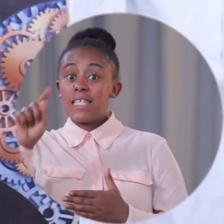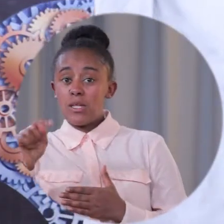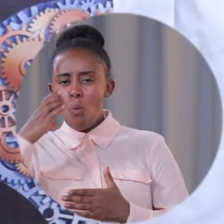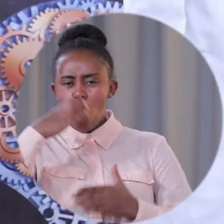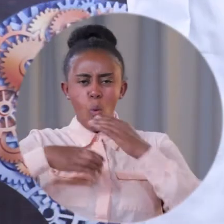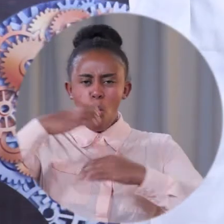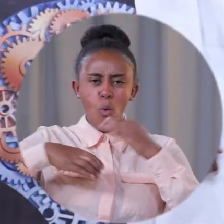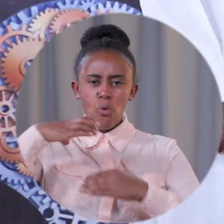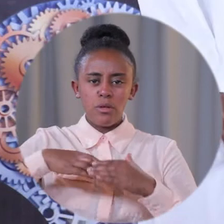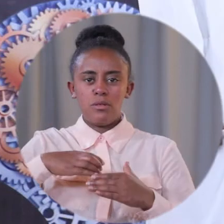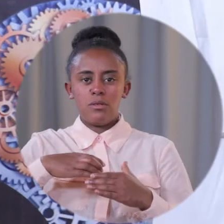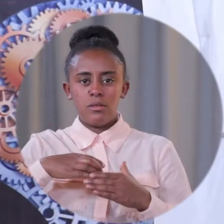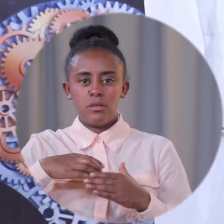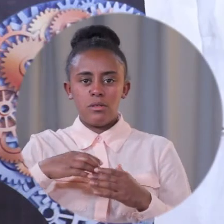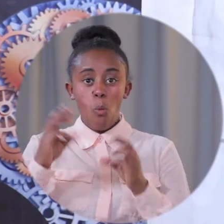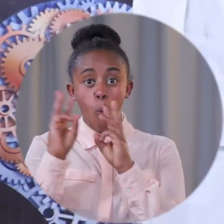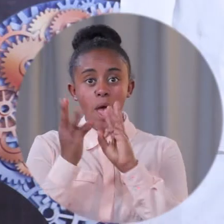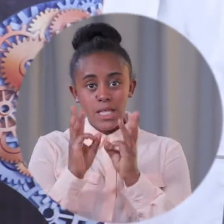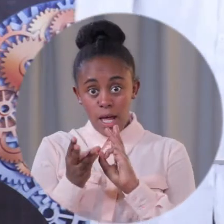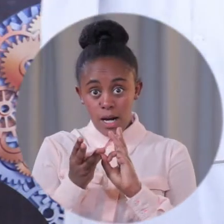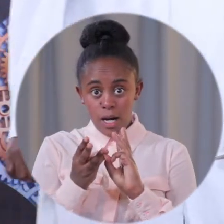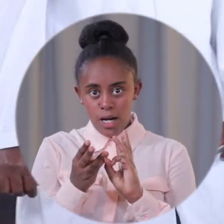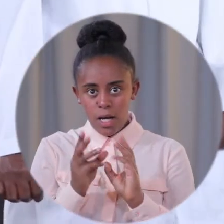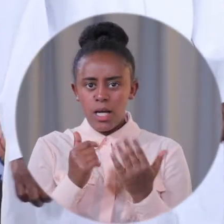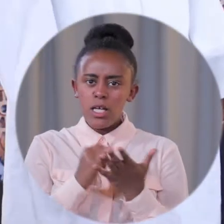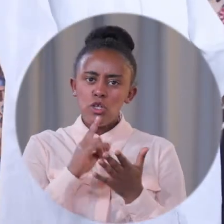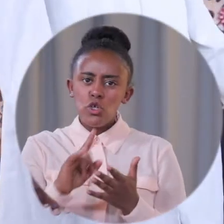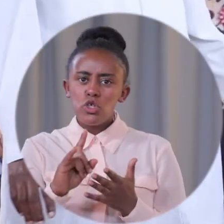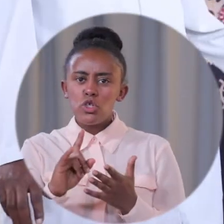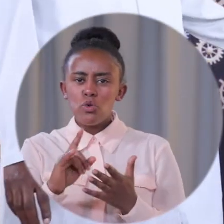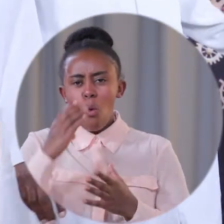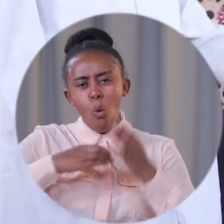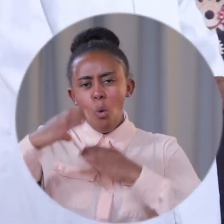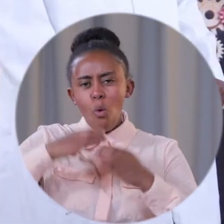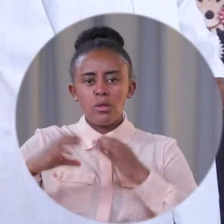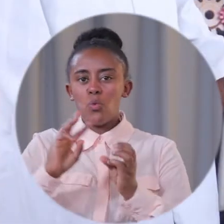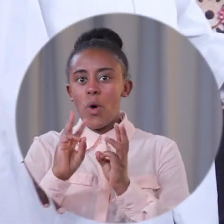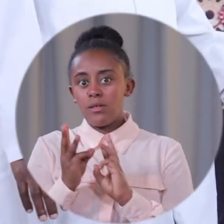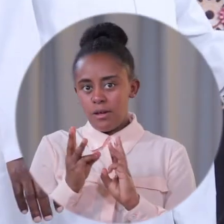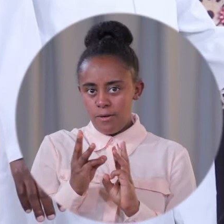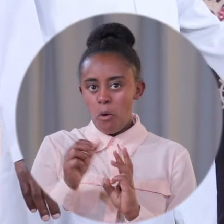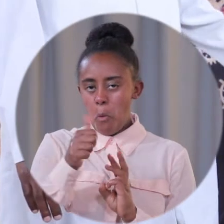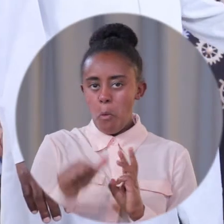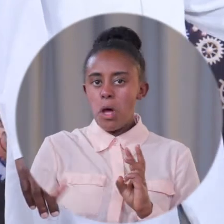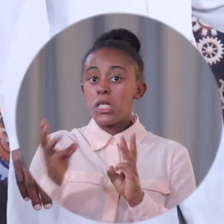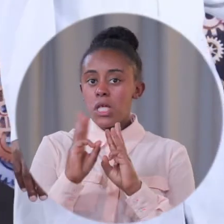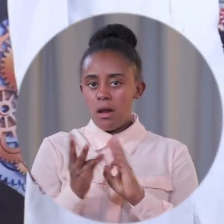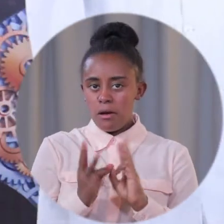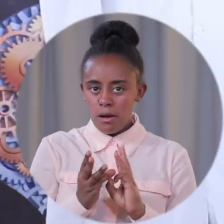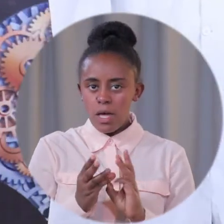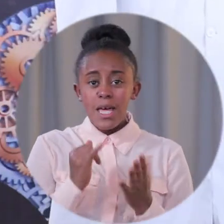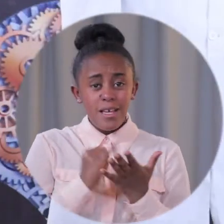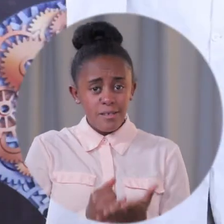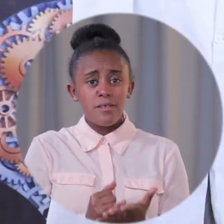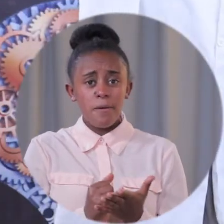There is the over here. It is the hottest weather. Helen, is